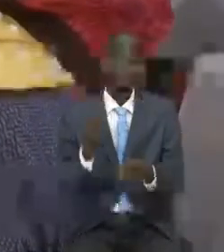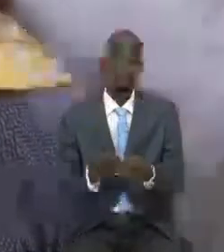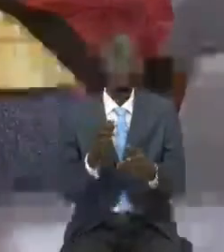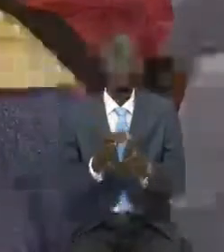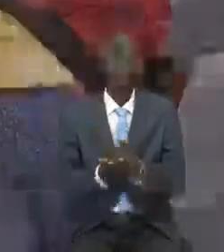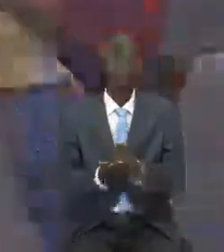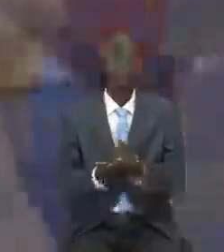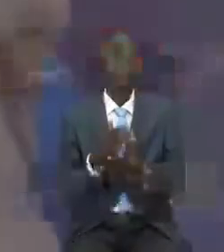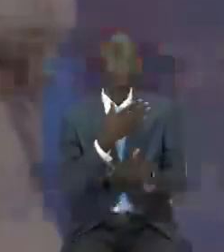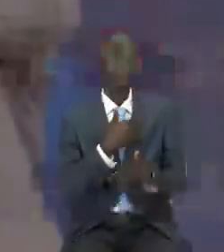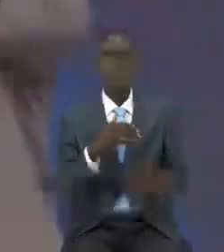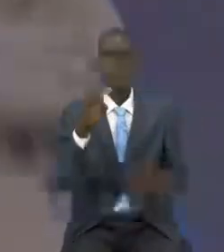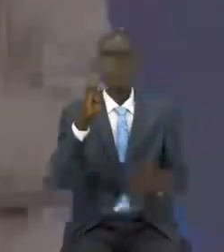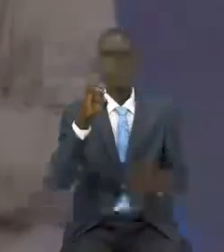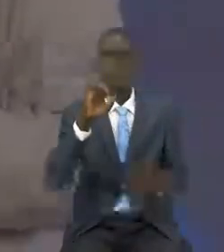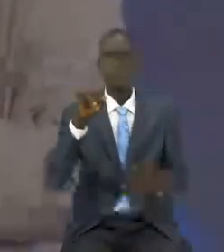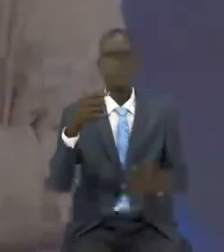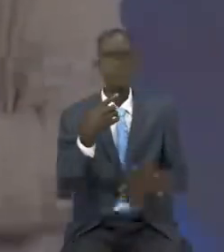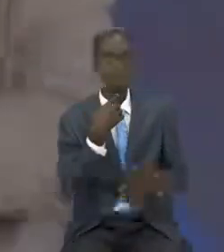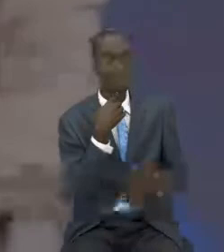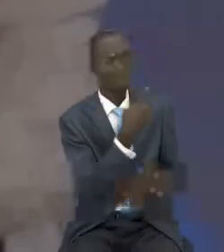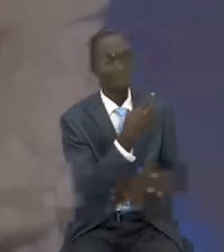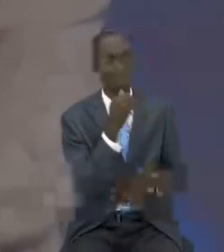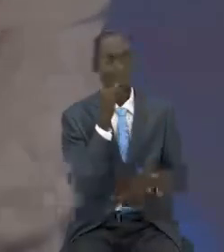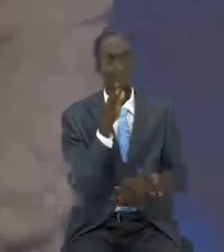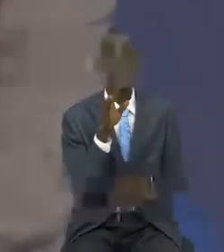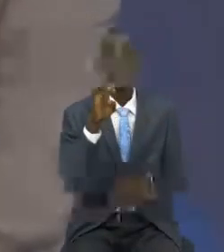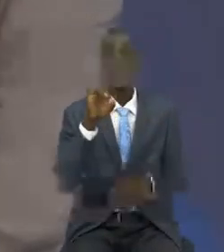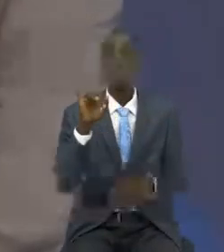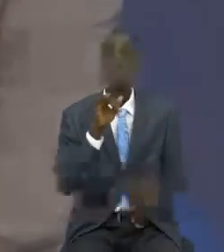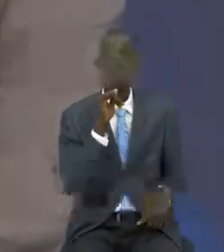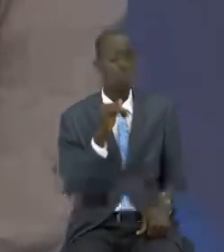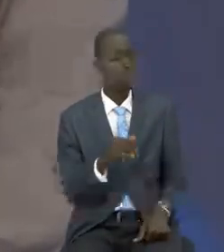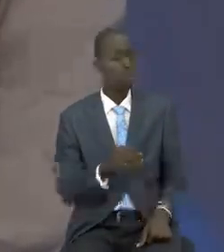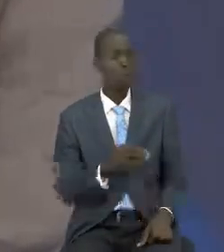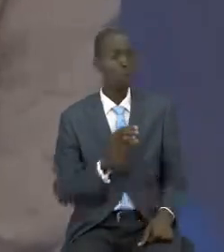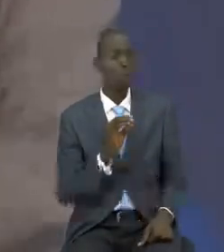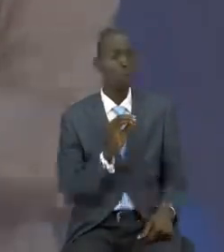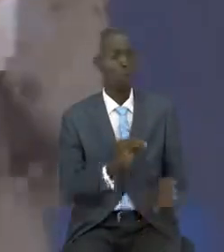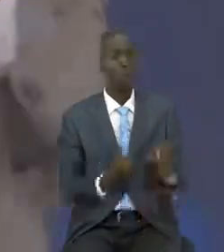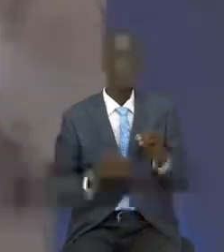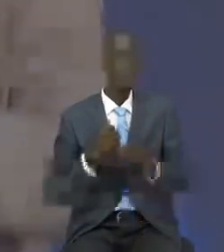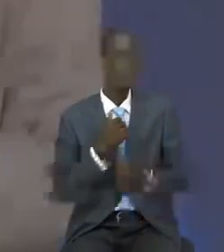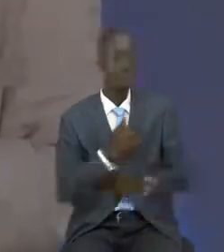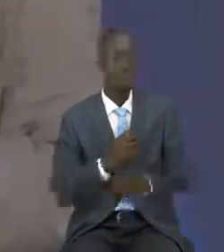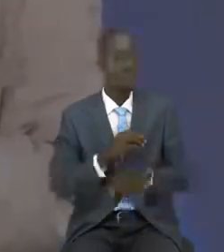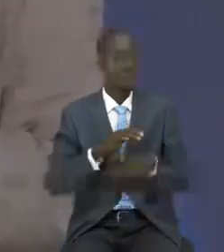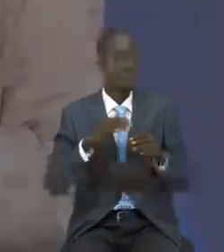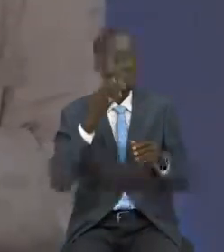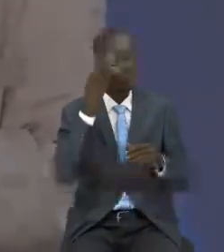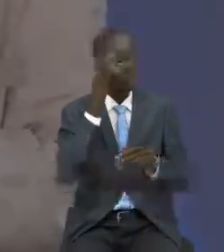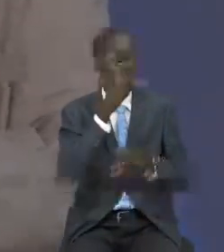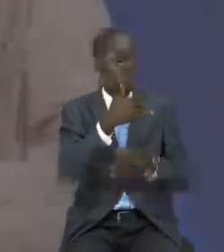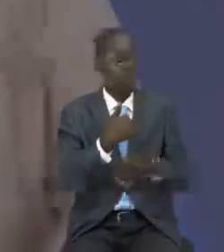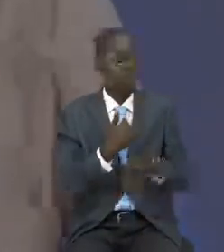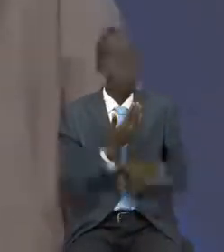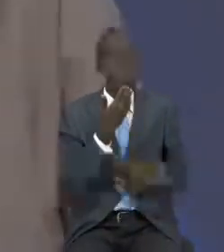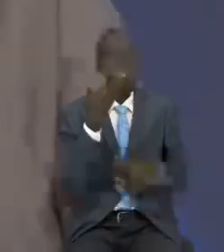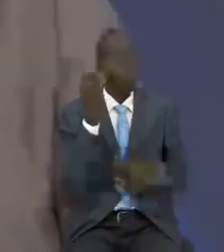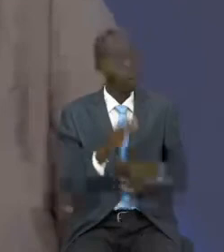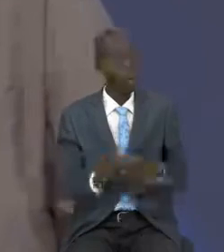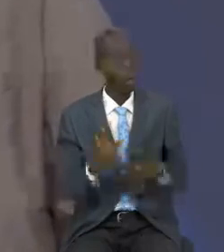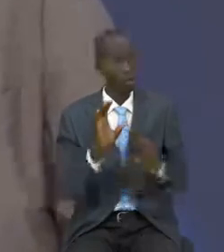And Elijah said, Elijah did not say, oh, I'm sorry. I didn't know that's your condition.